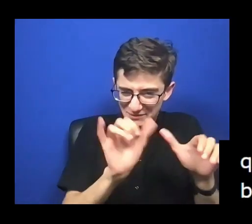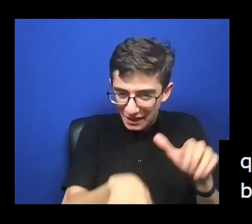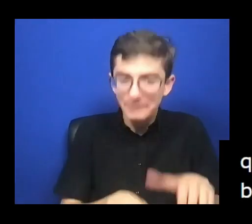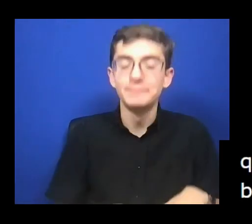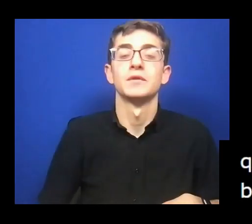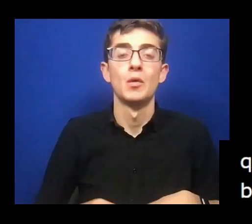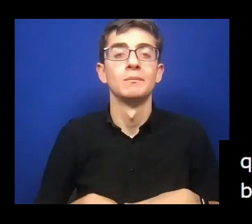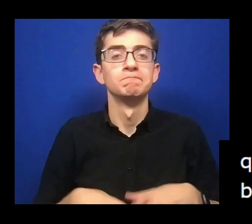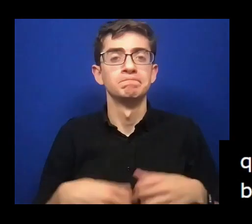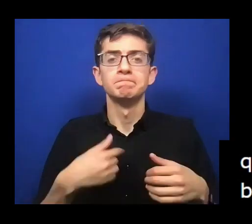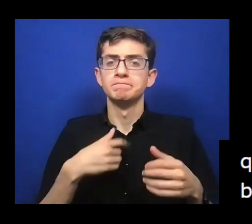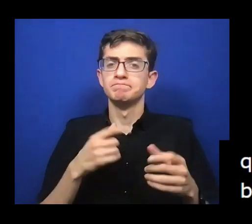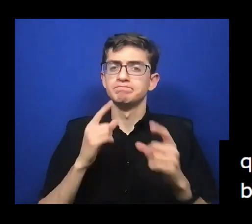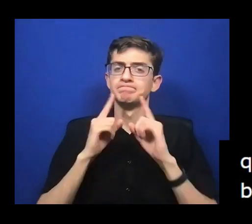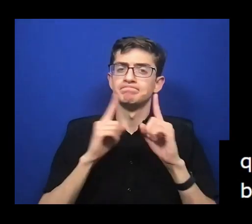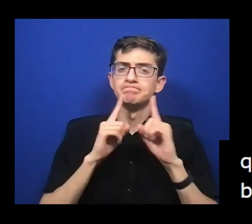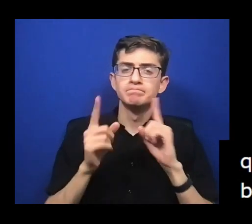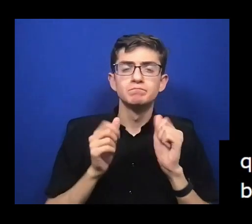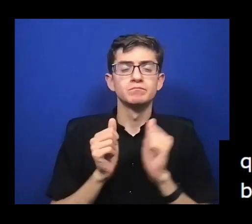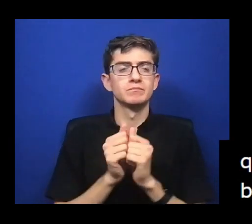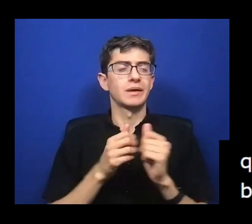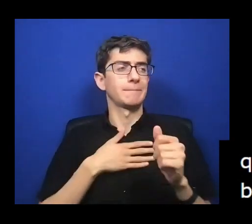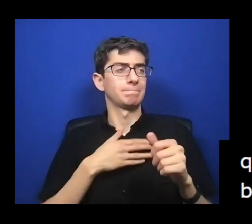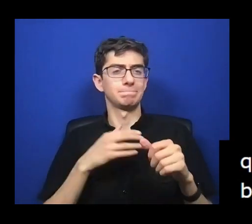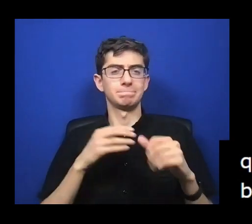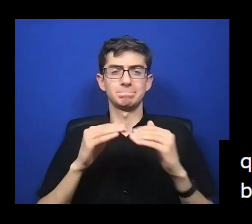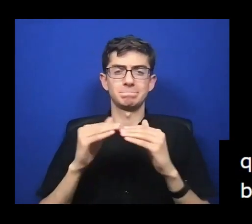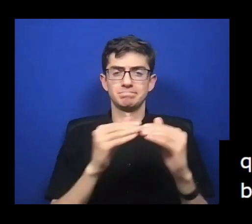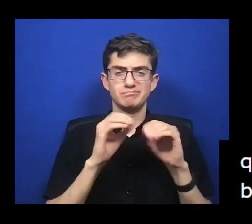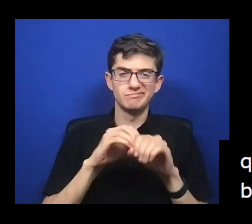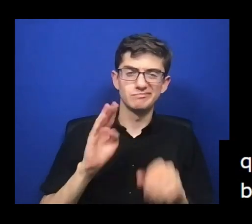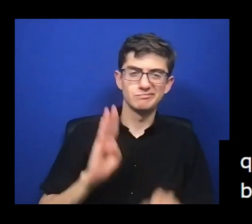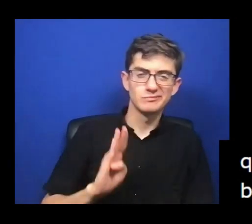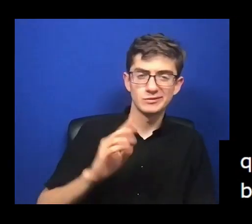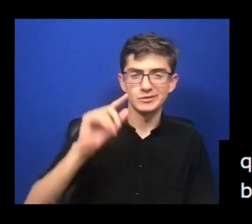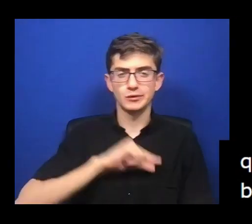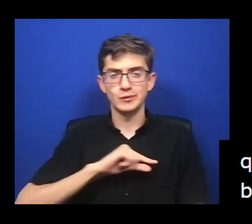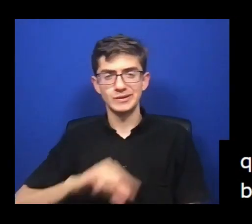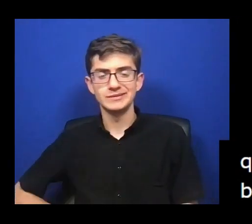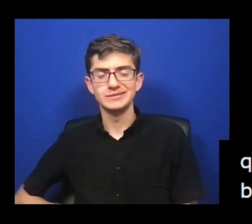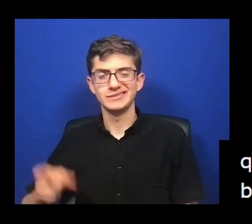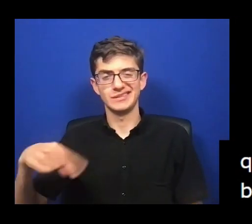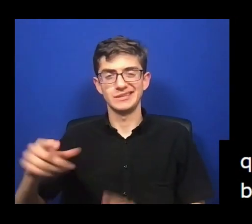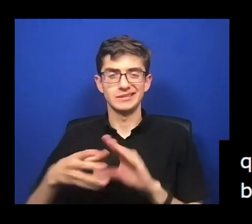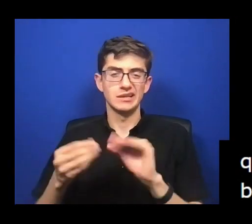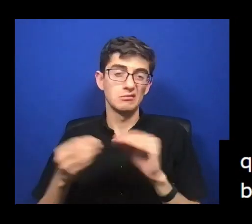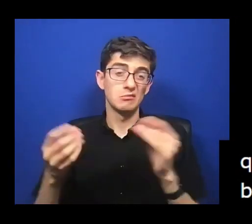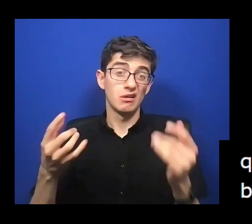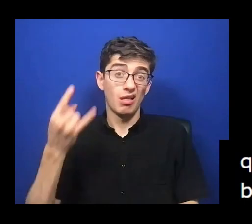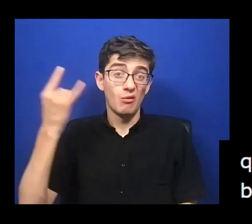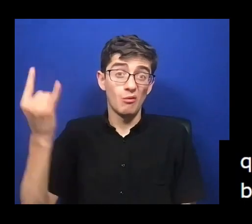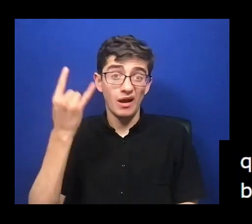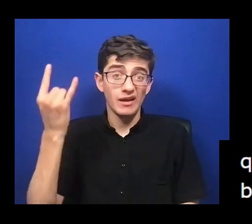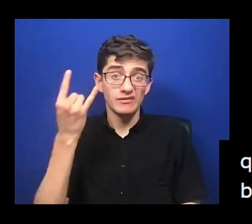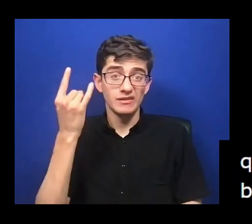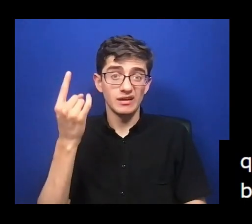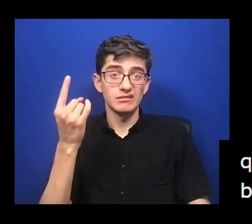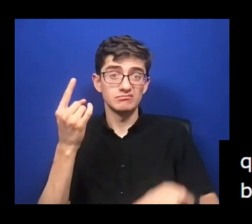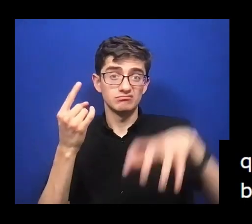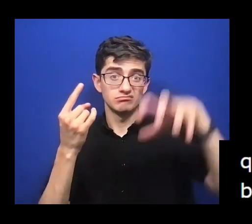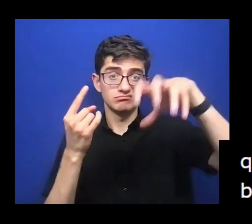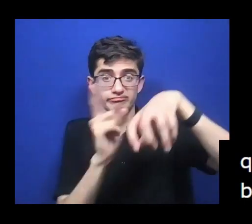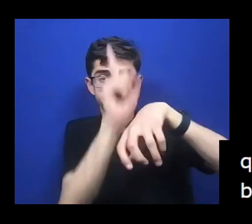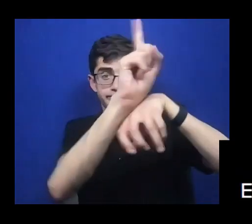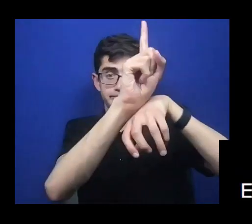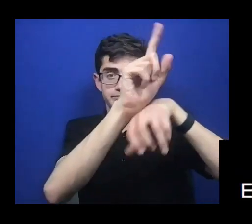with my peers in Brooklyn and Queens, and they said, well, they're going to go ahead with the Wi-Fi antennas to try to make that stronger. We